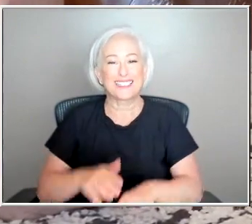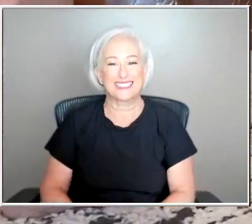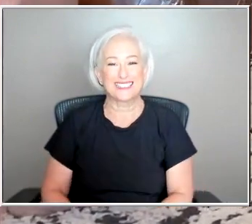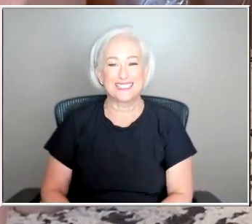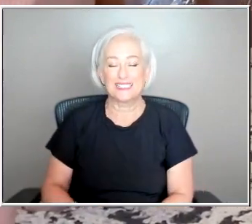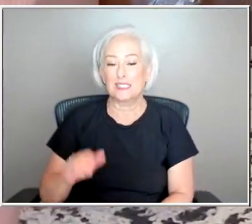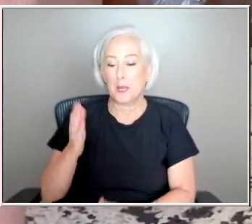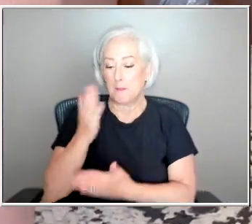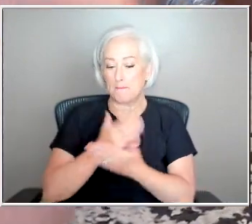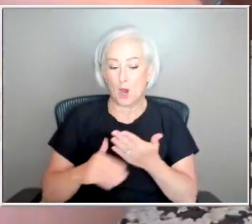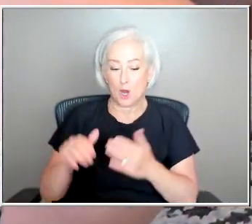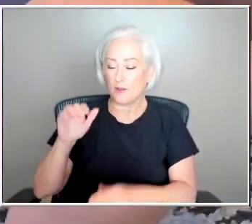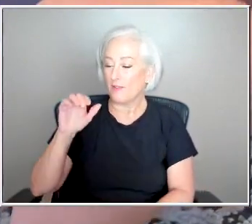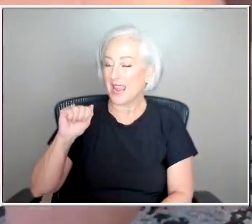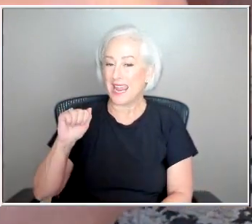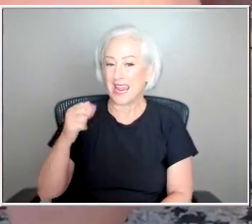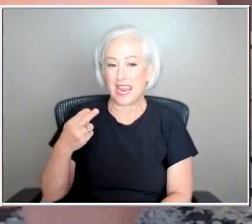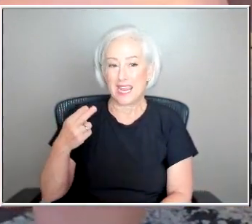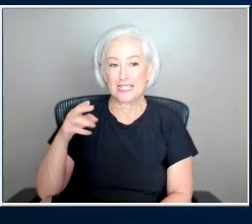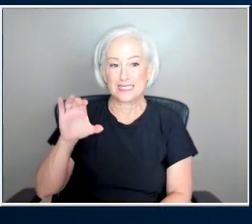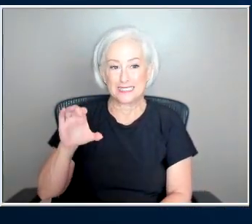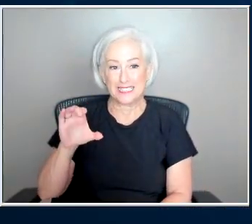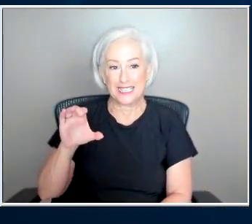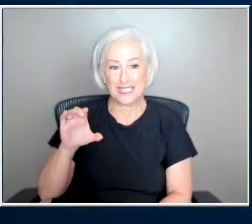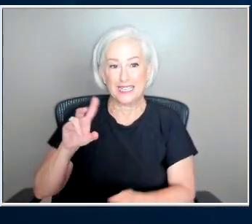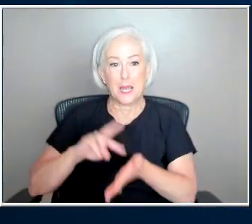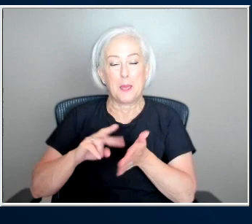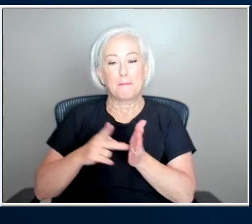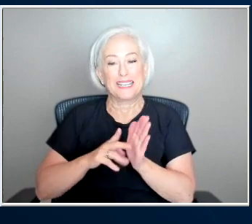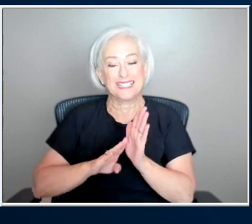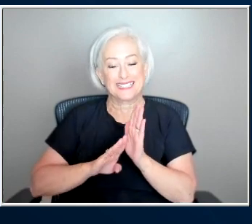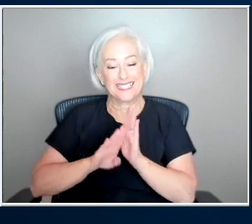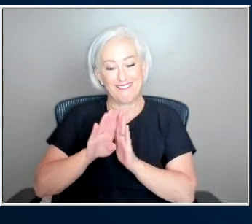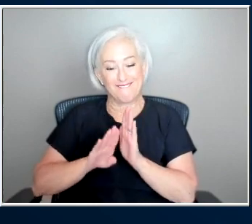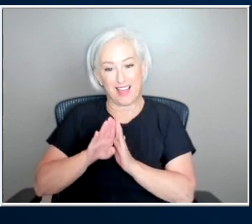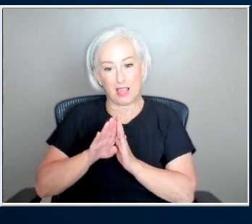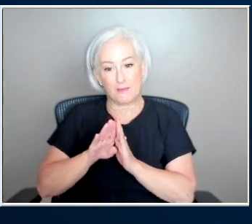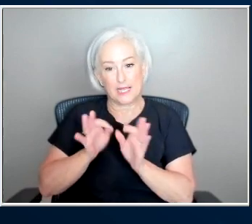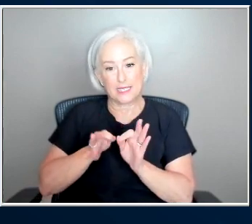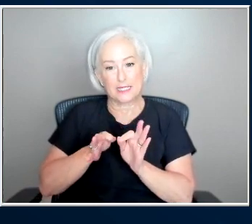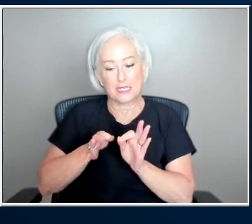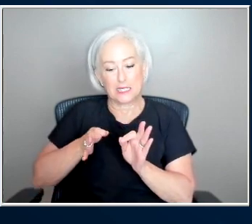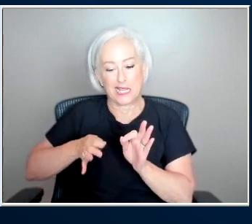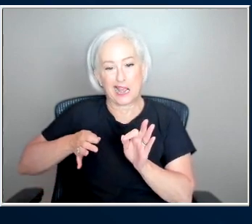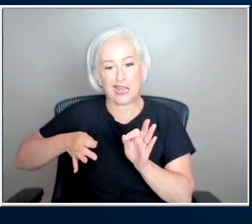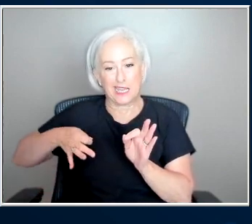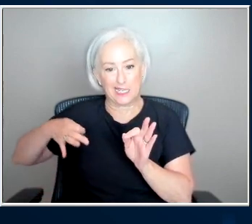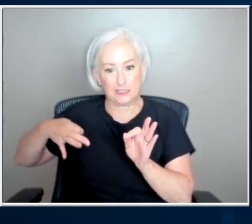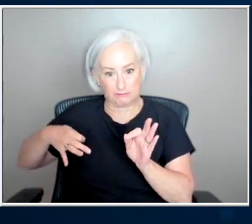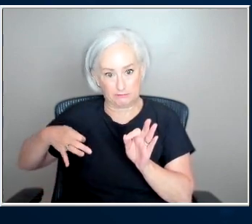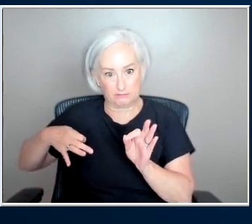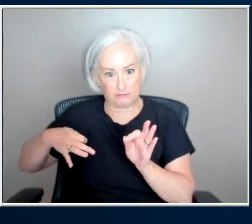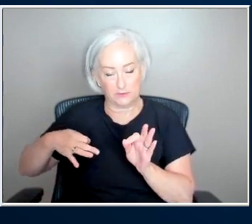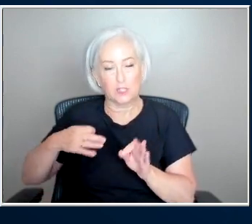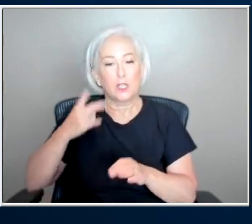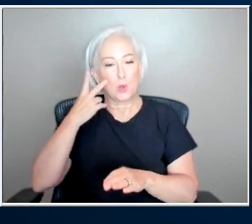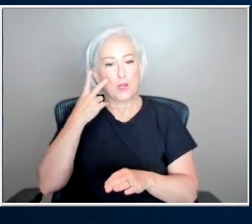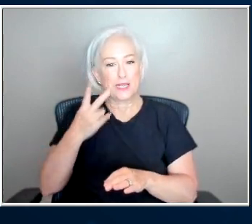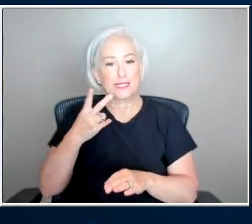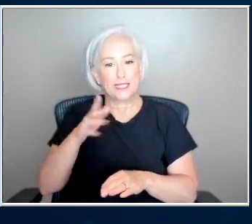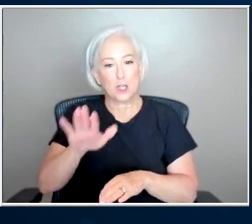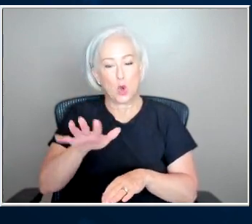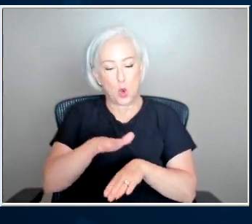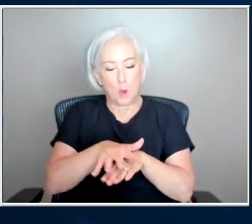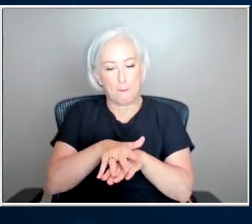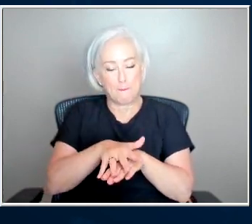just a developmental delay. And, you know, we were just seeing that she was progressing a bit slower than her peers were. Her